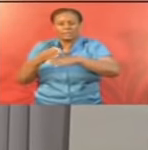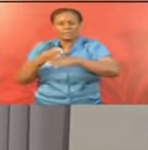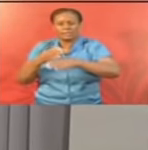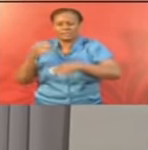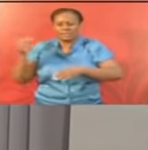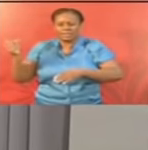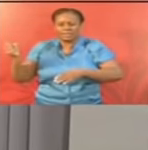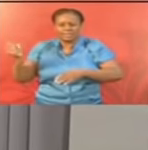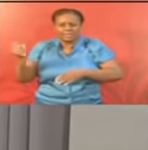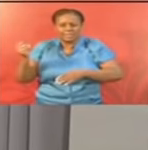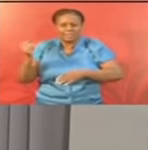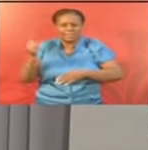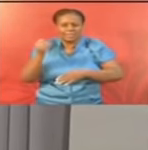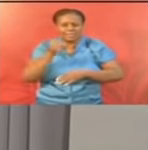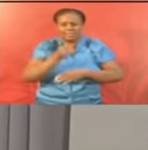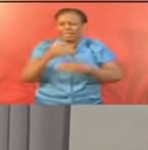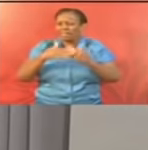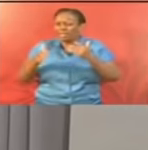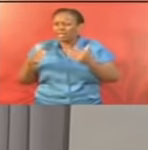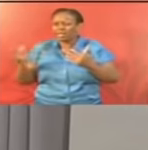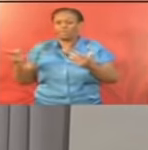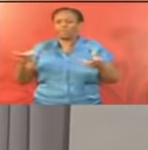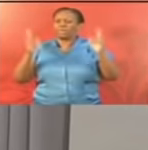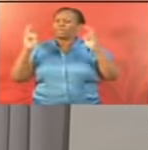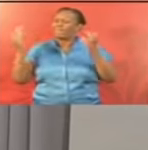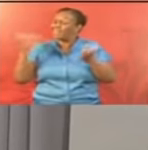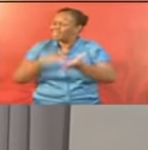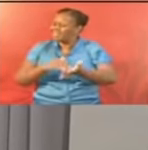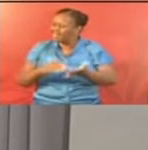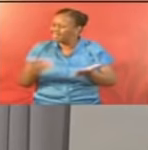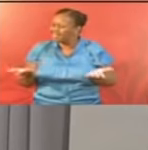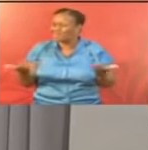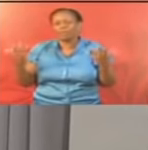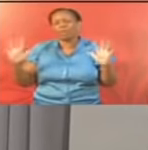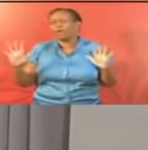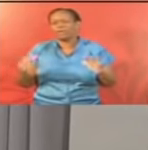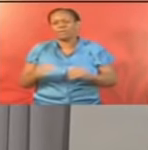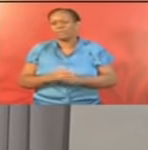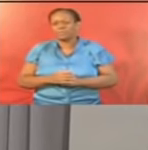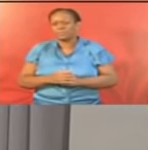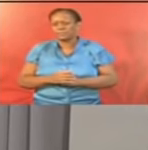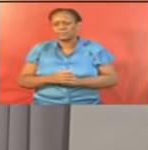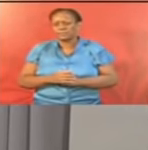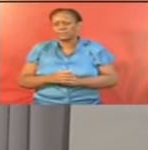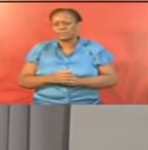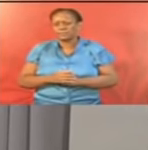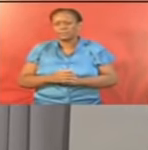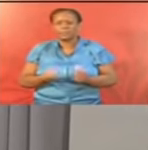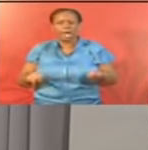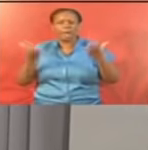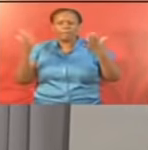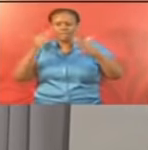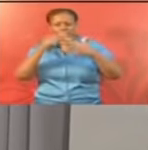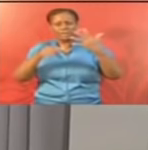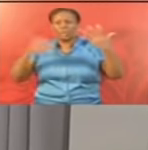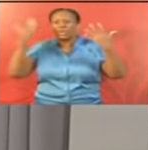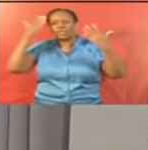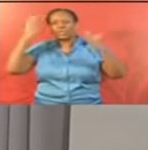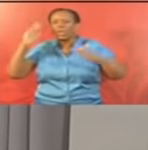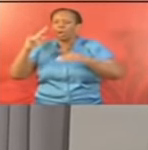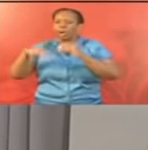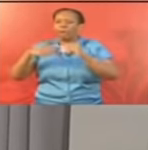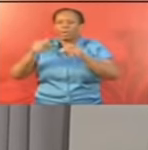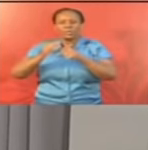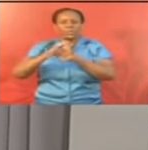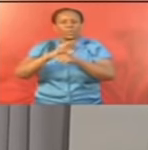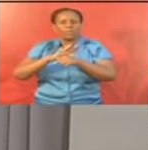the virus again. There is so much that we do not know about the virus. So it's